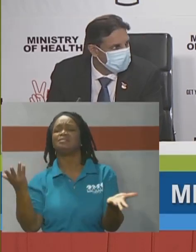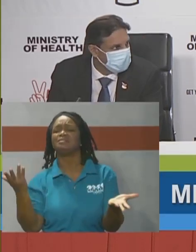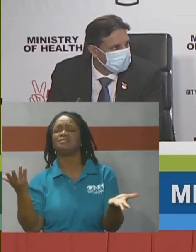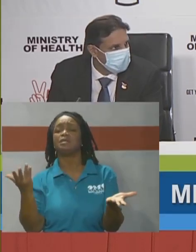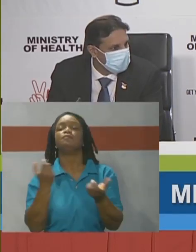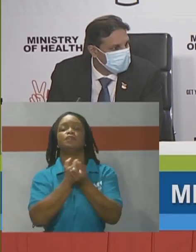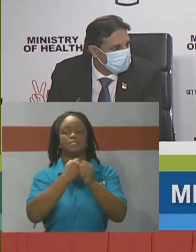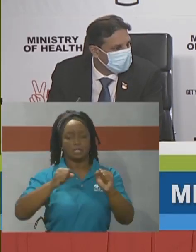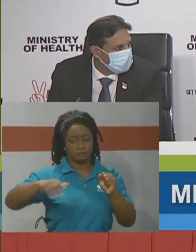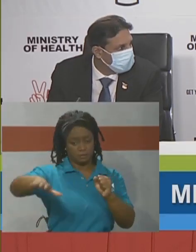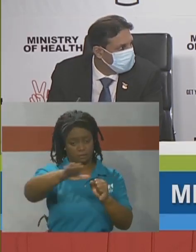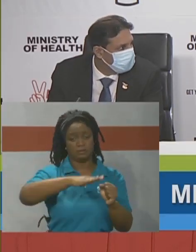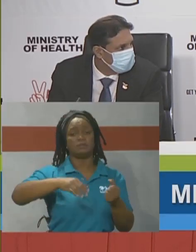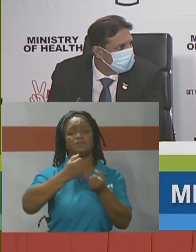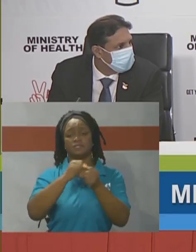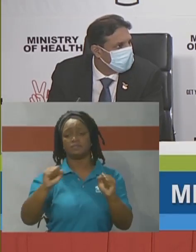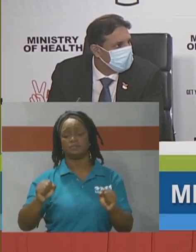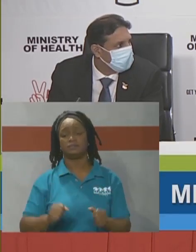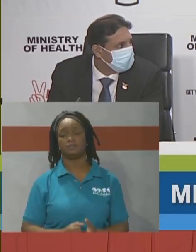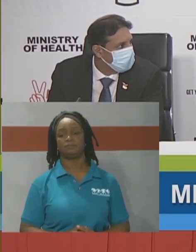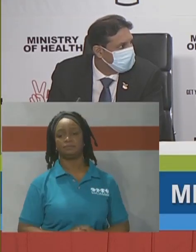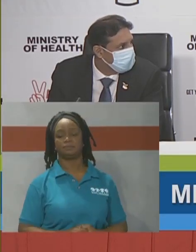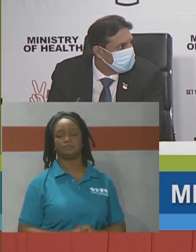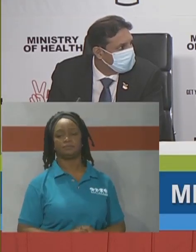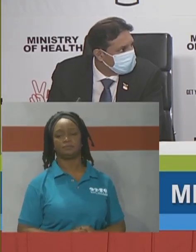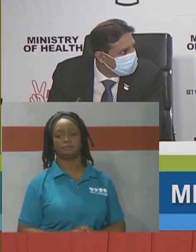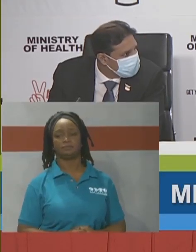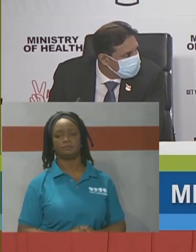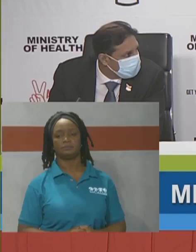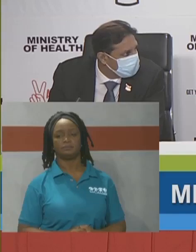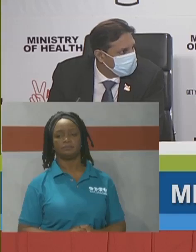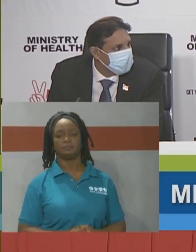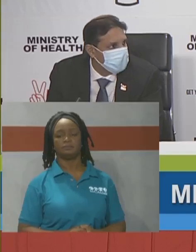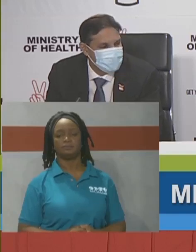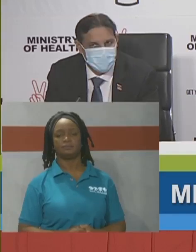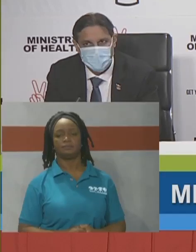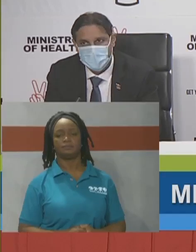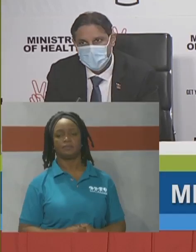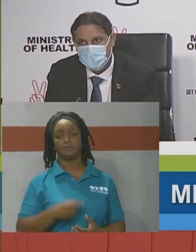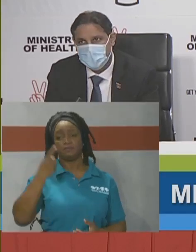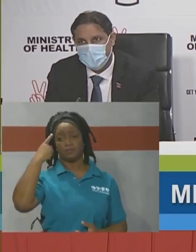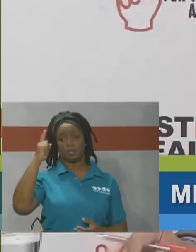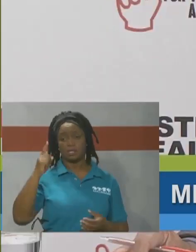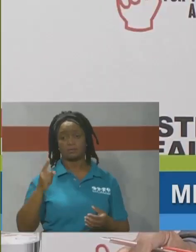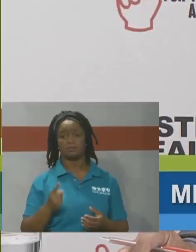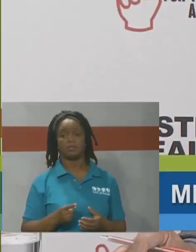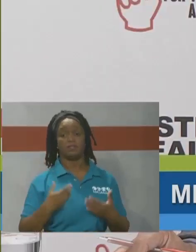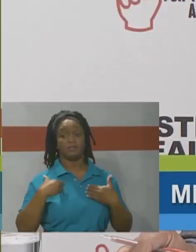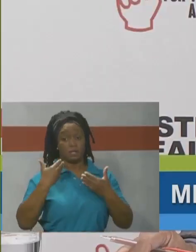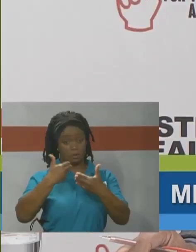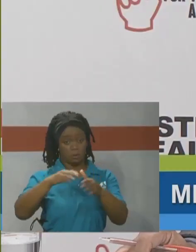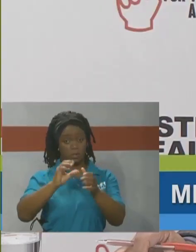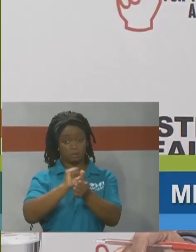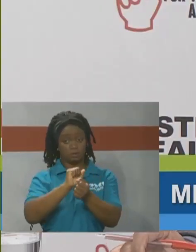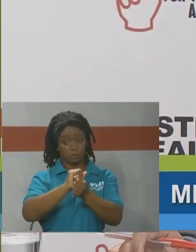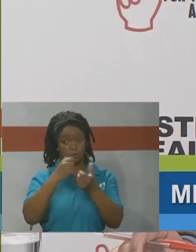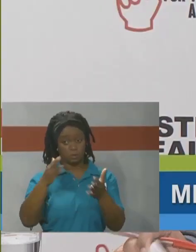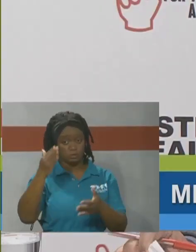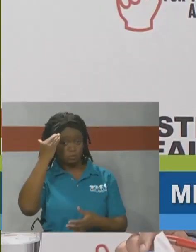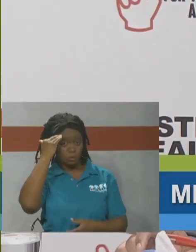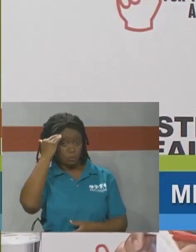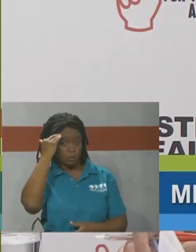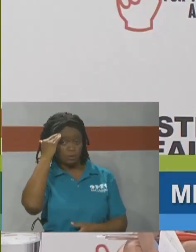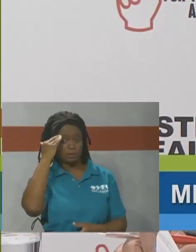sorry. The policy for public service. Yeah. So, Clint, as you know, the Honorable